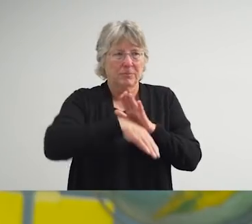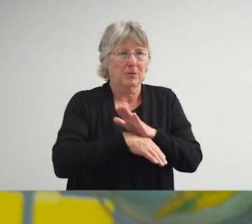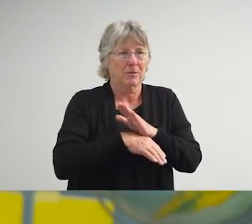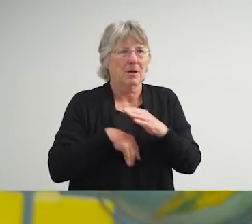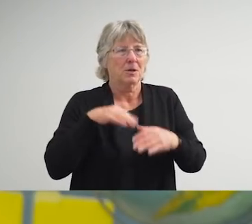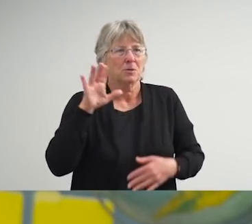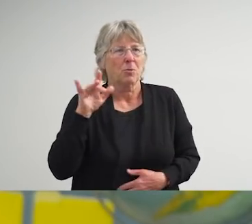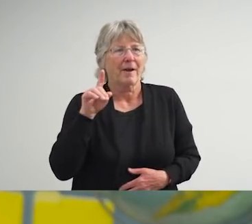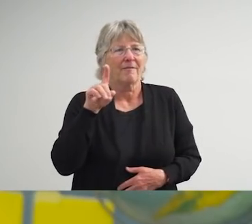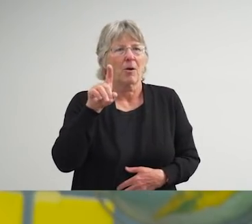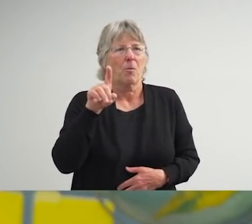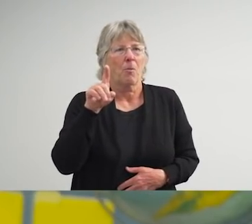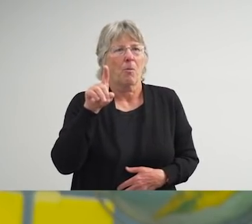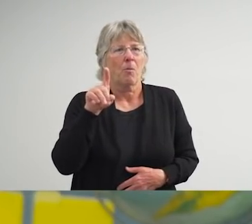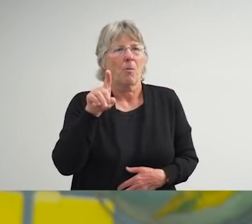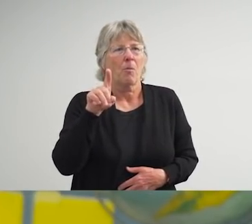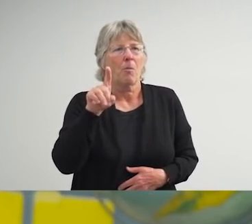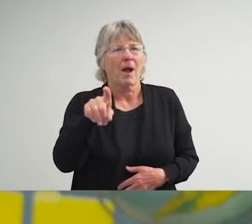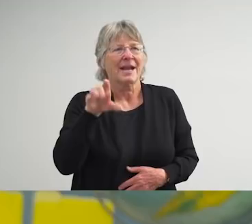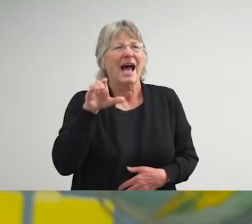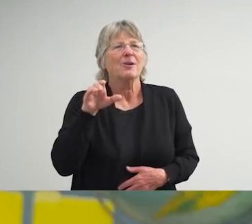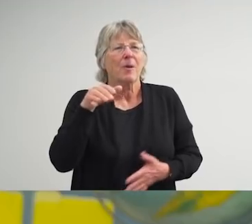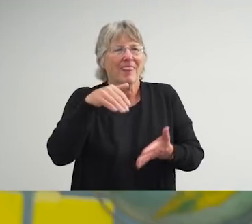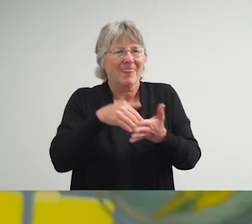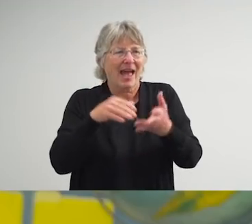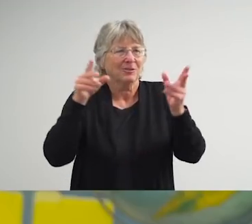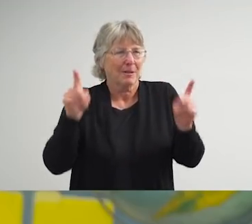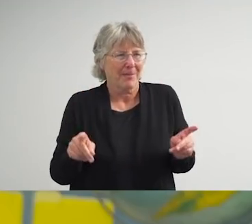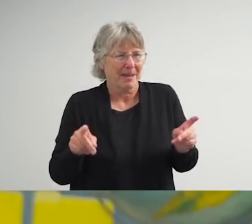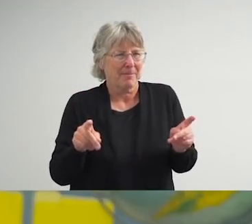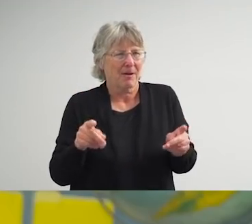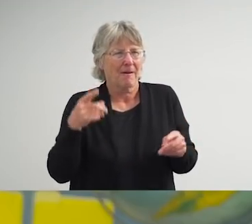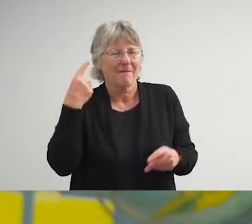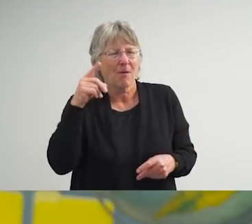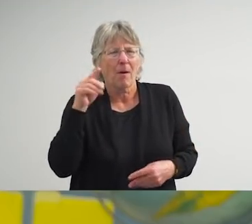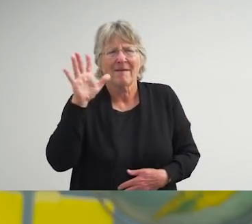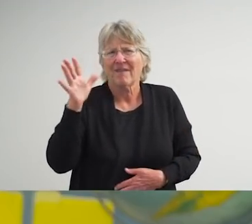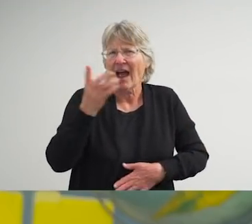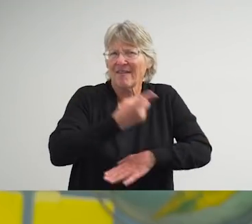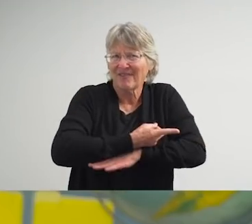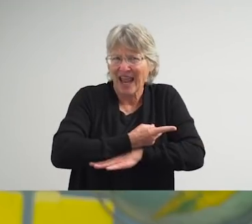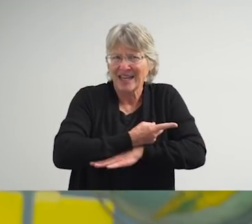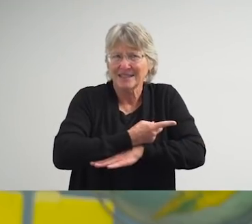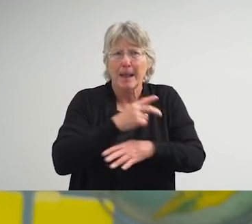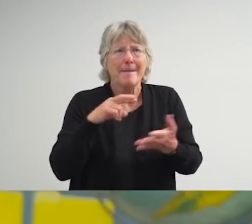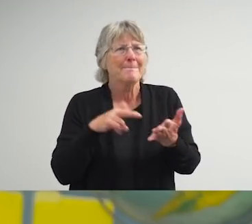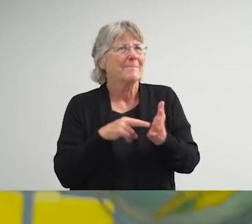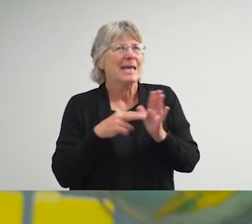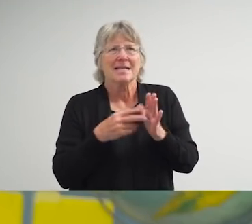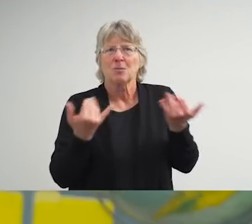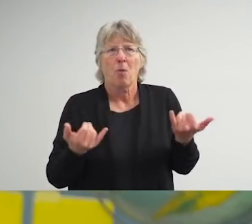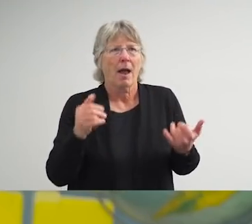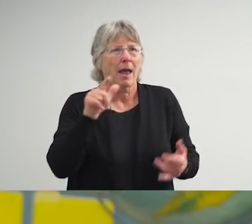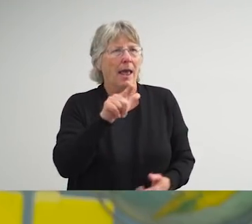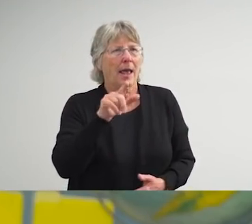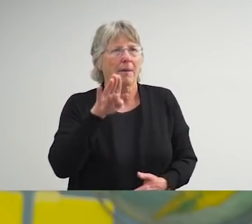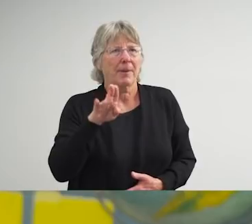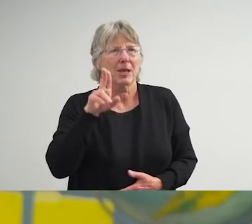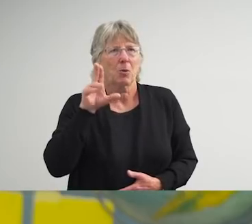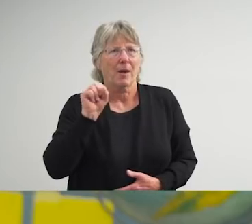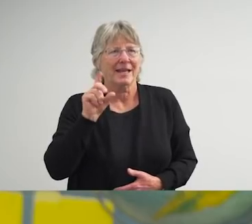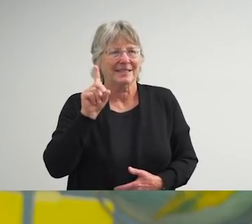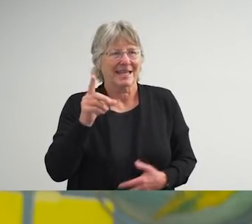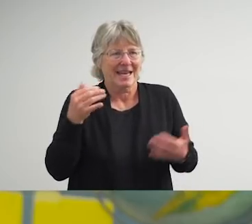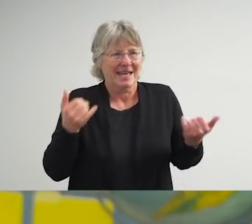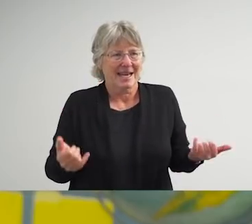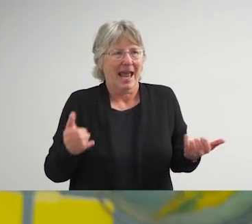per 100,000 people for 5 days. What does this mean for LBUSD? Today's adjusted county